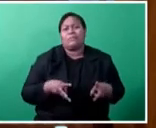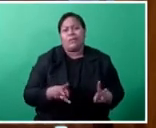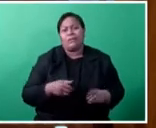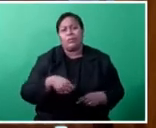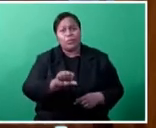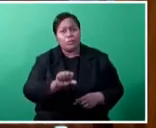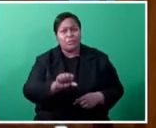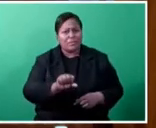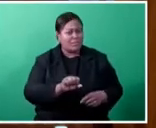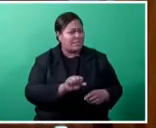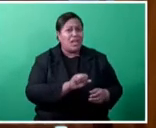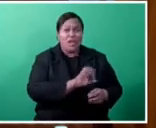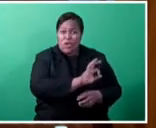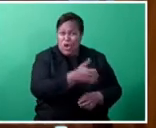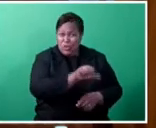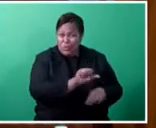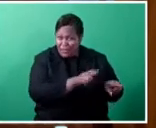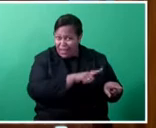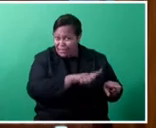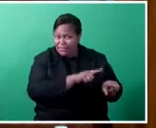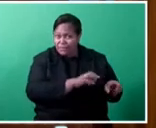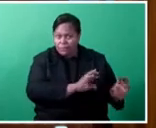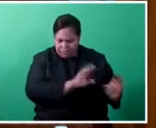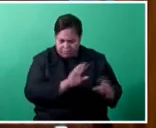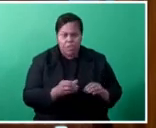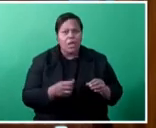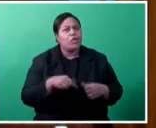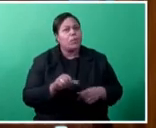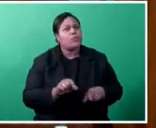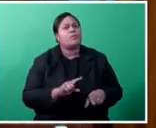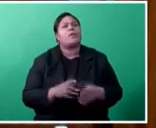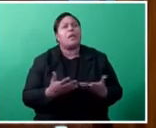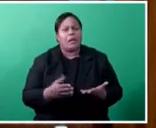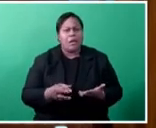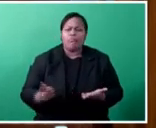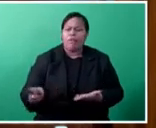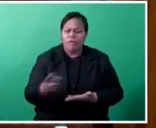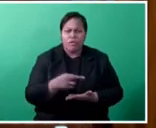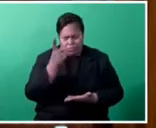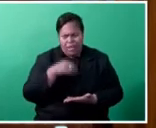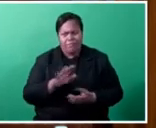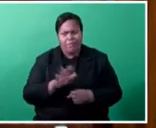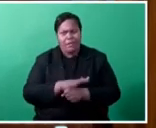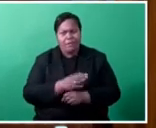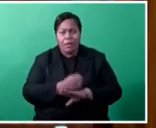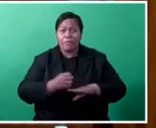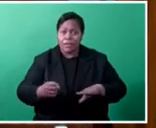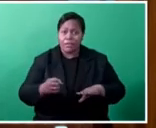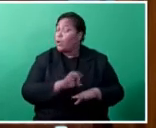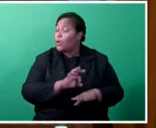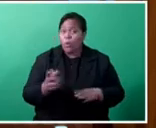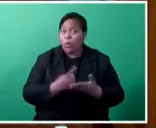utilize idle land and earn revenue for the government. This initiative includes not only for agricultural land, but residential,